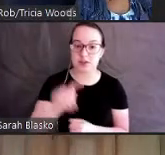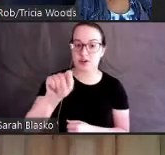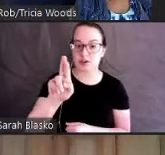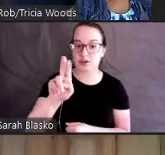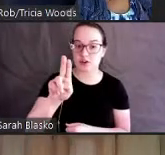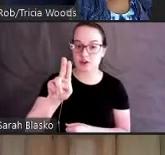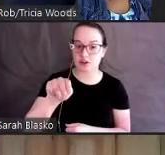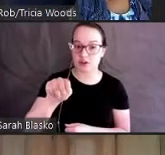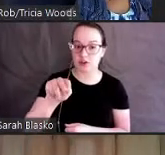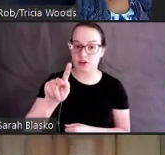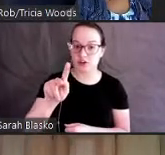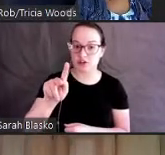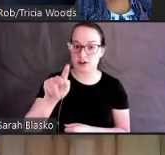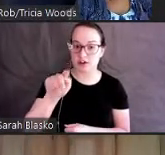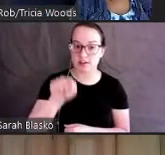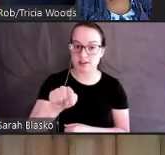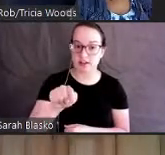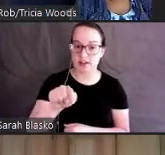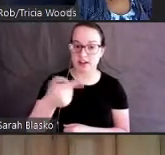trunk.gatewaycitychurch.info,